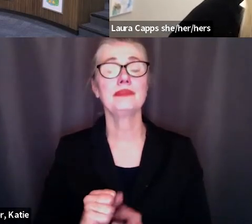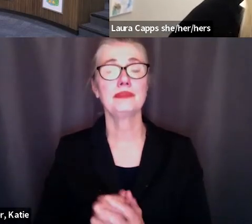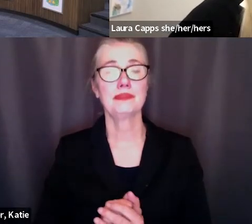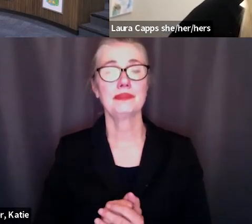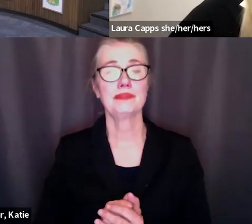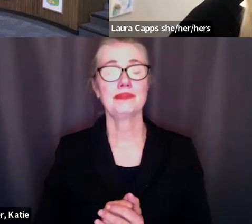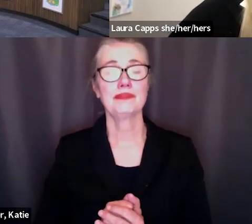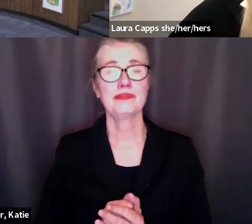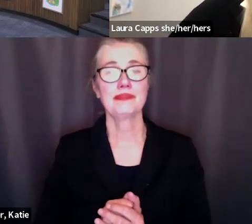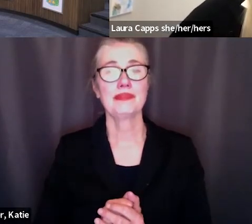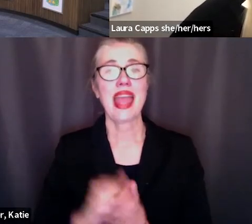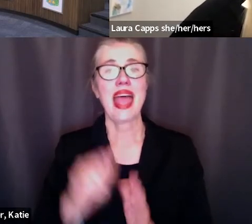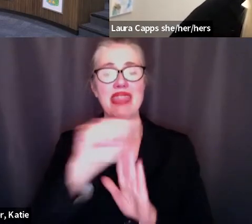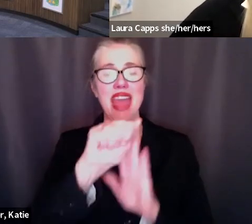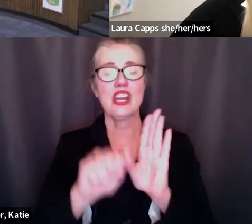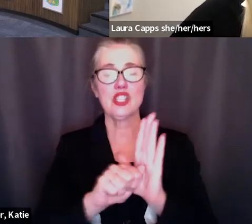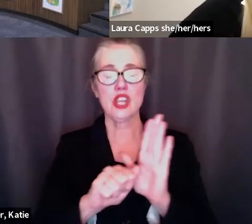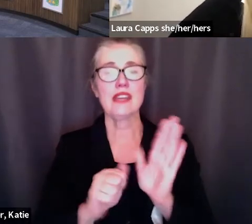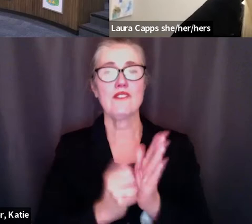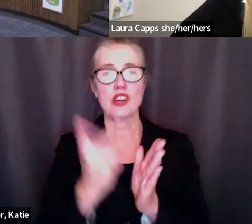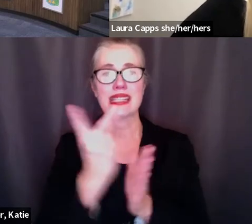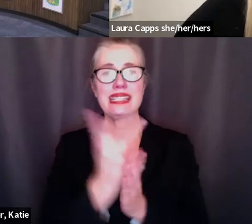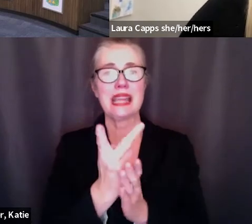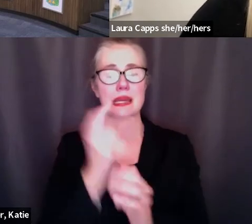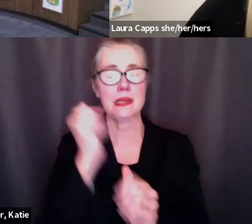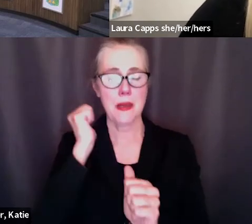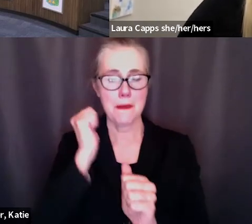the consent agenda passes unanimously